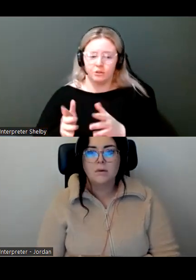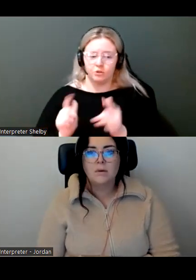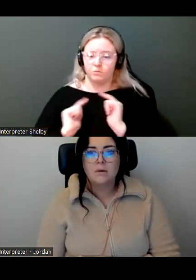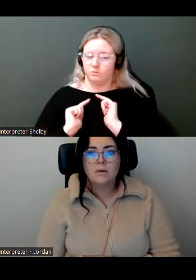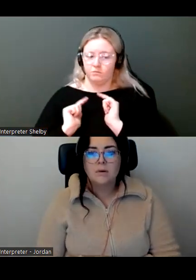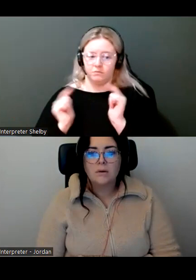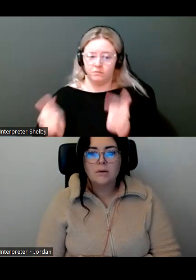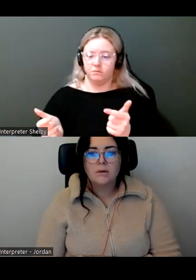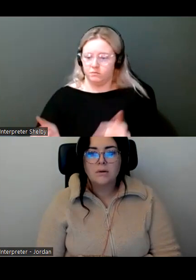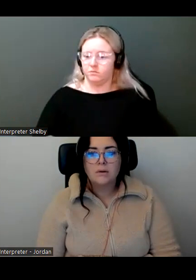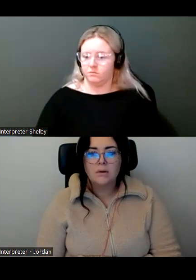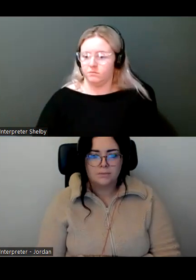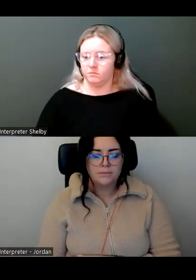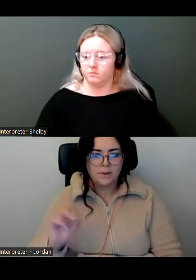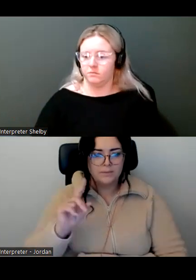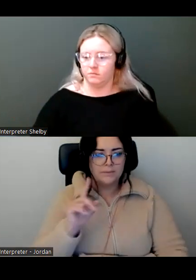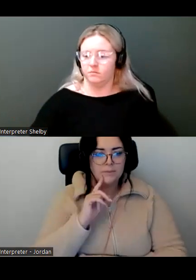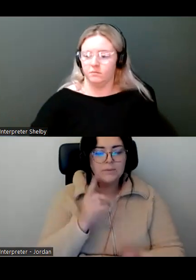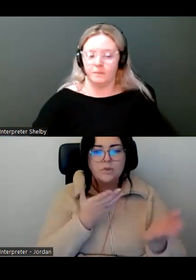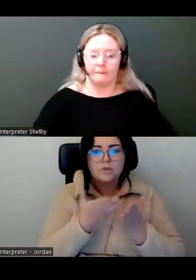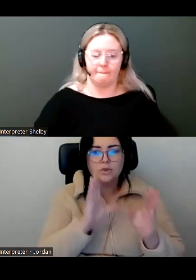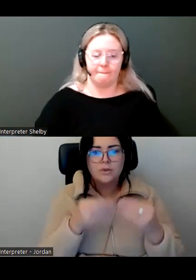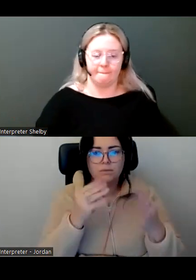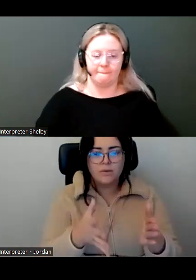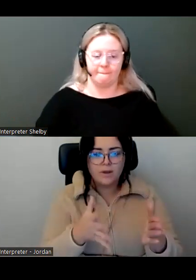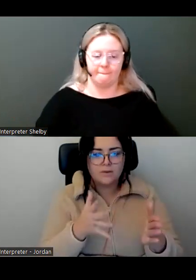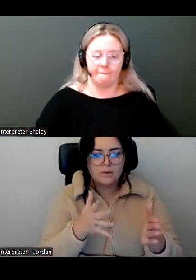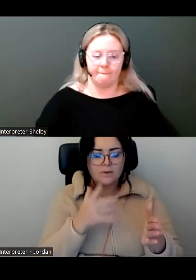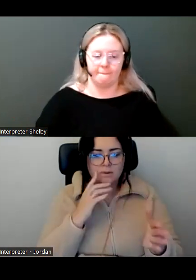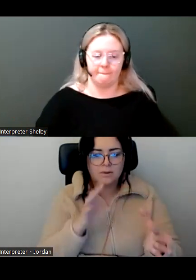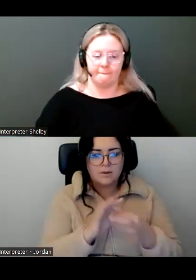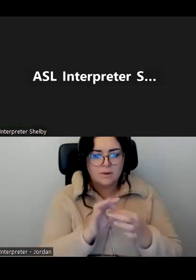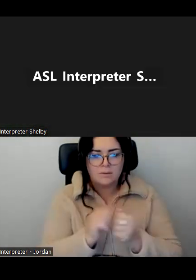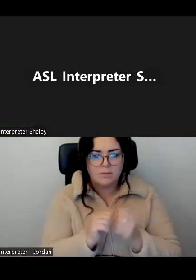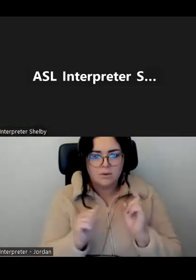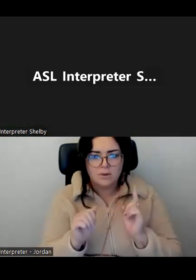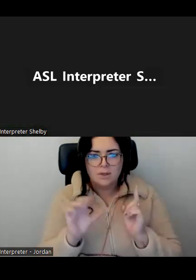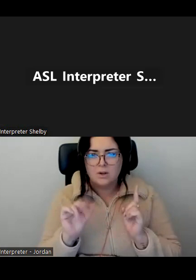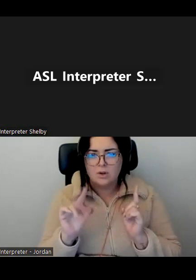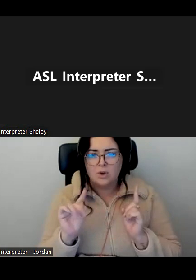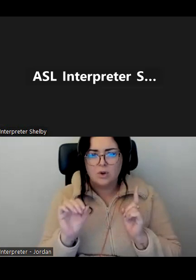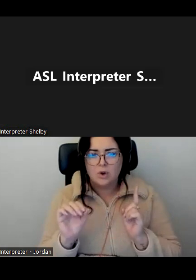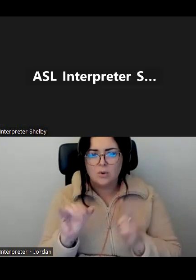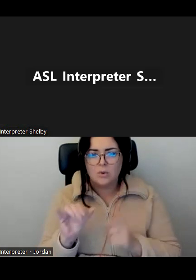is familiar with the link between ACE, ACE, and autoimmune disorders.